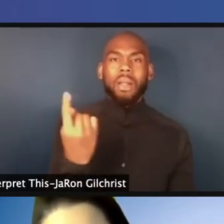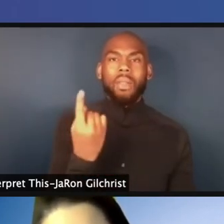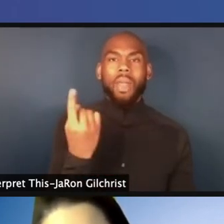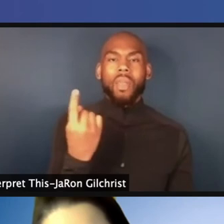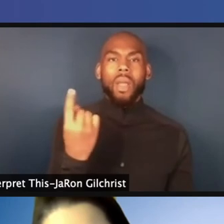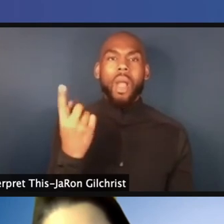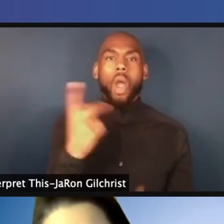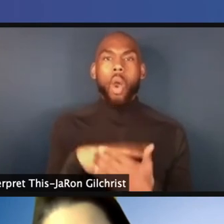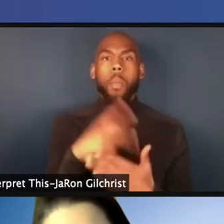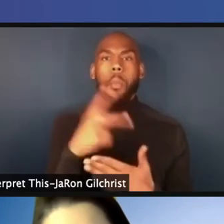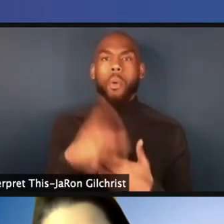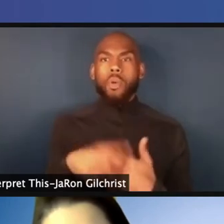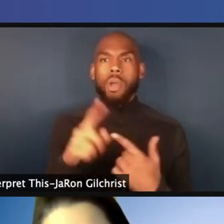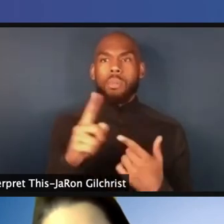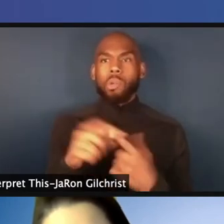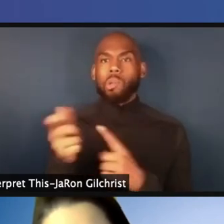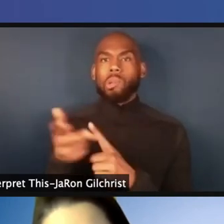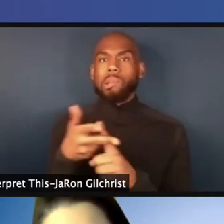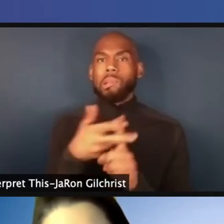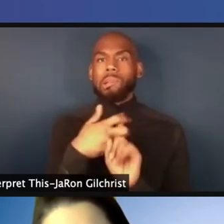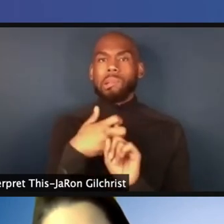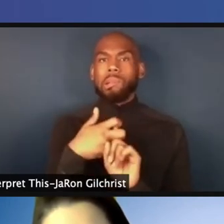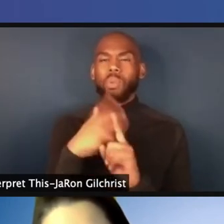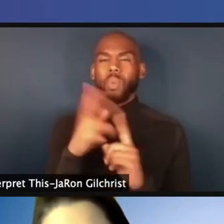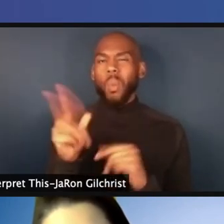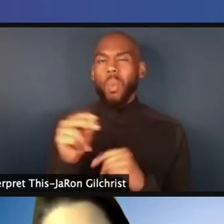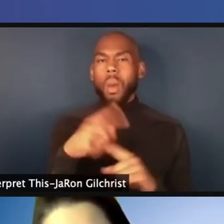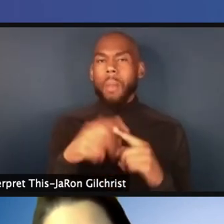program to want to slot them into, just building community.